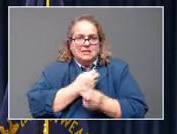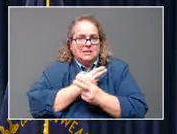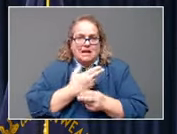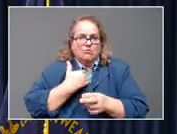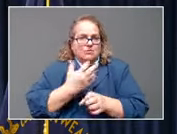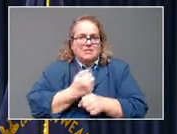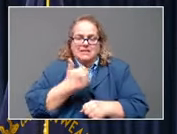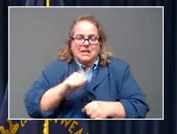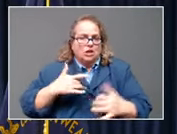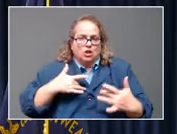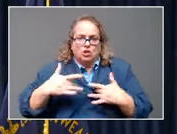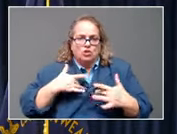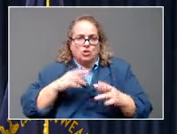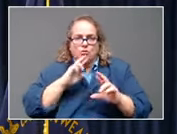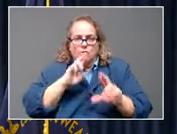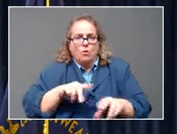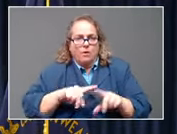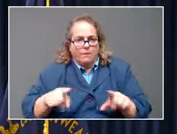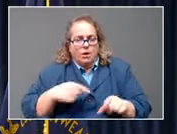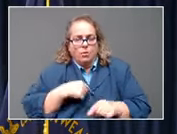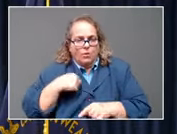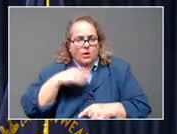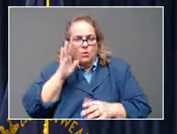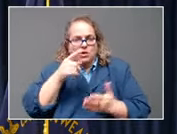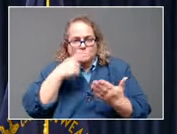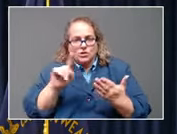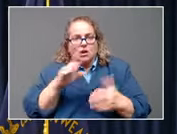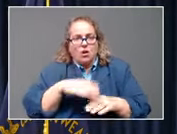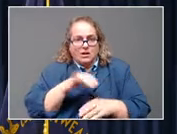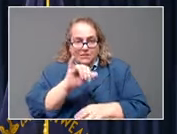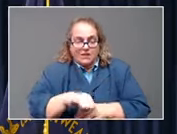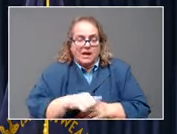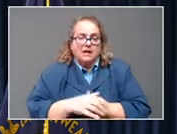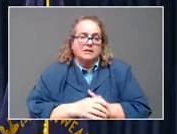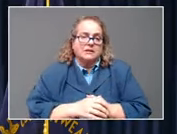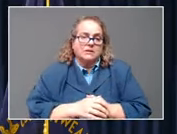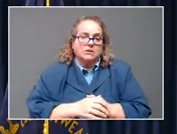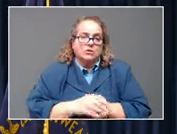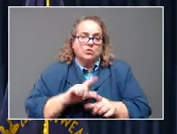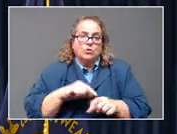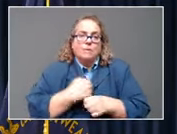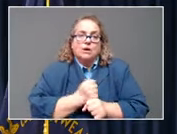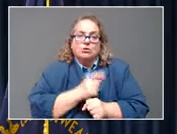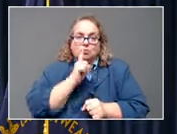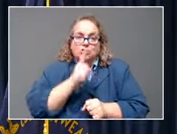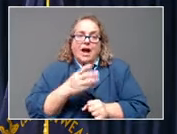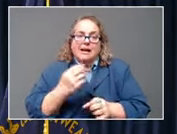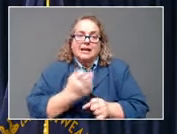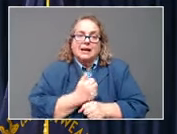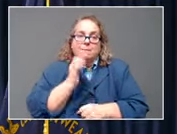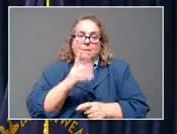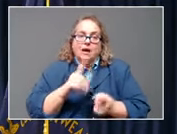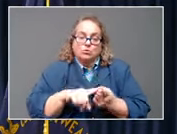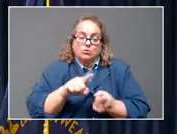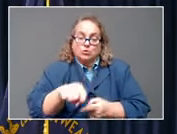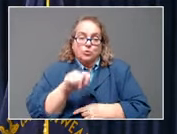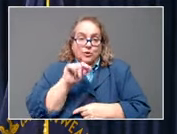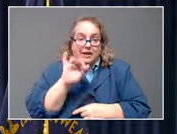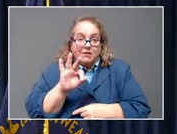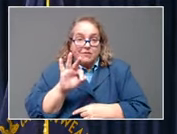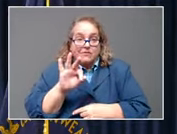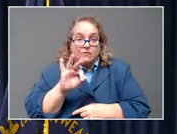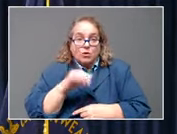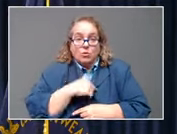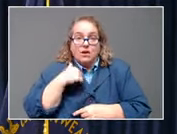concerning report, but we will check on it to make sure and get back to you if we are